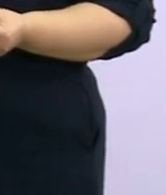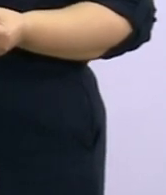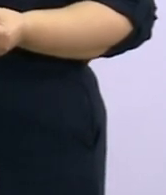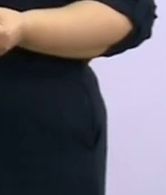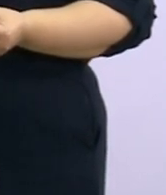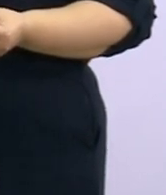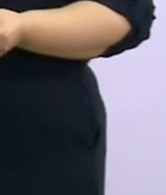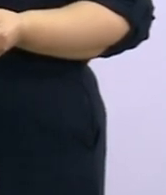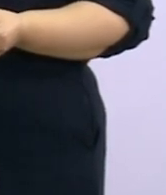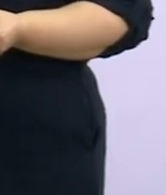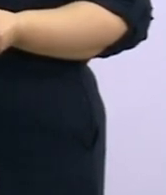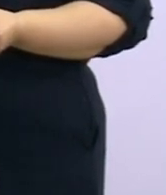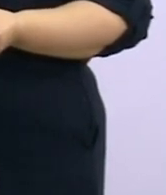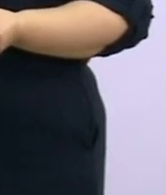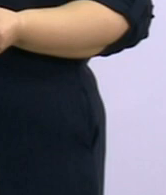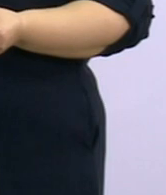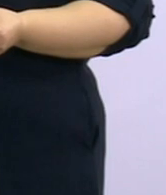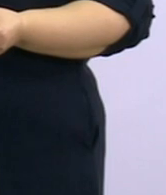swimming pool?